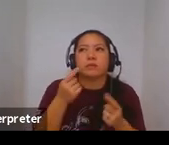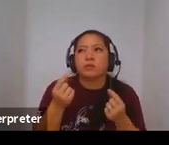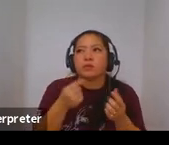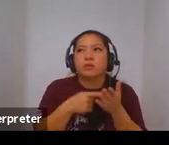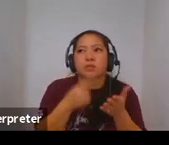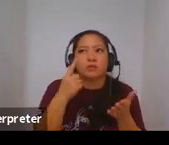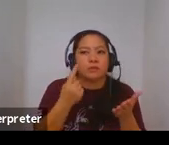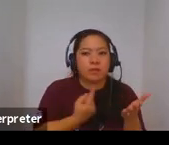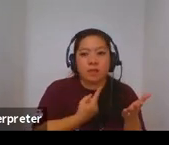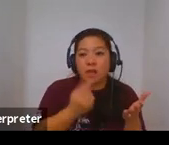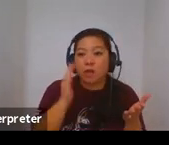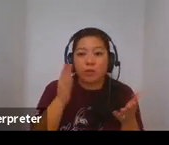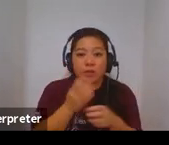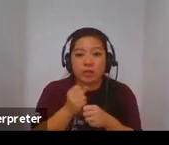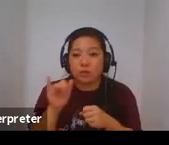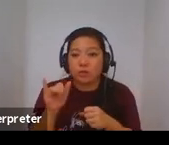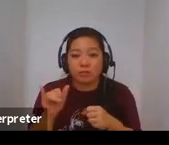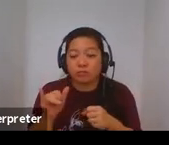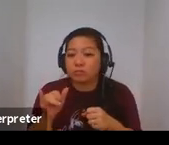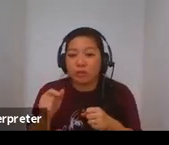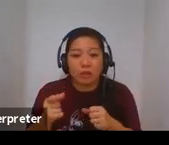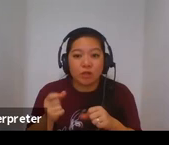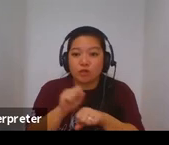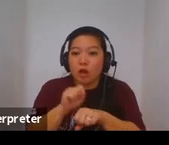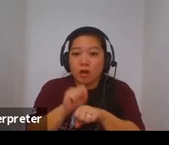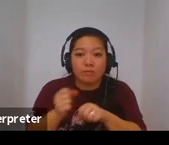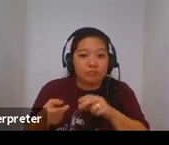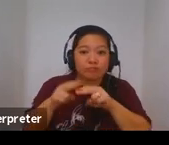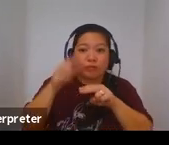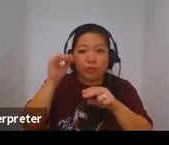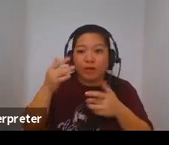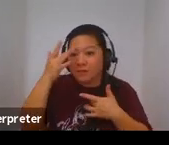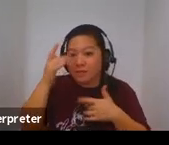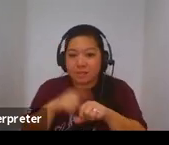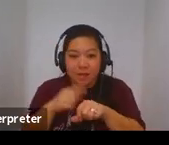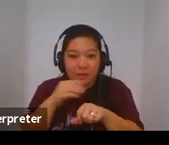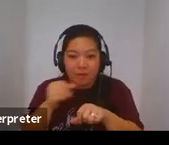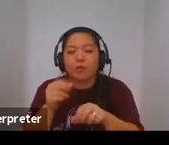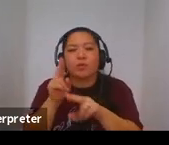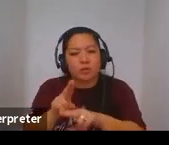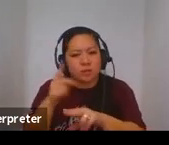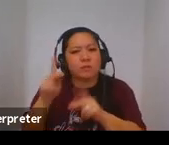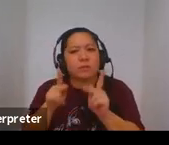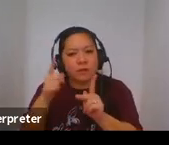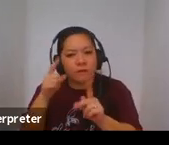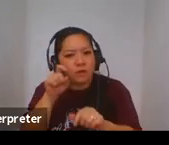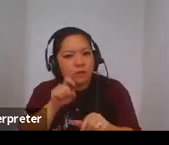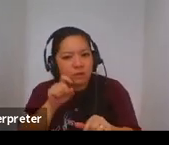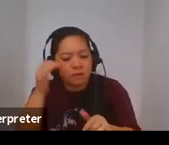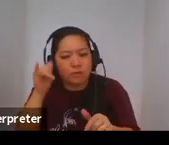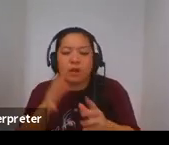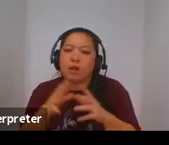I will get you that promotion. I will make sure you have sick time. However it's tied, we've seen a lot of cases of